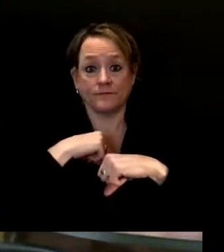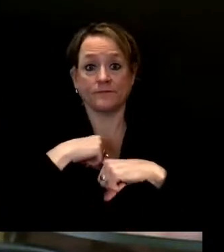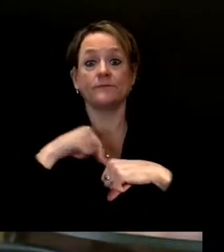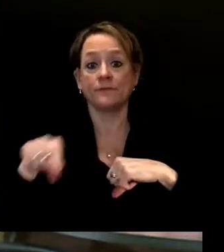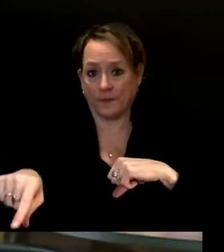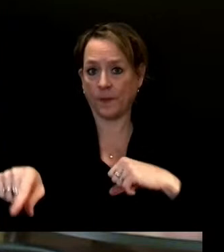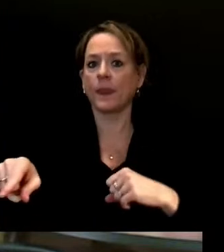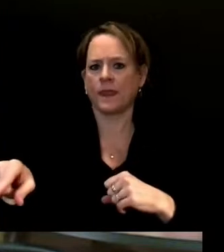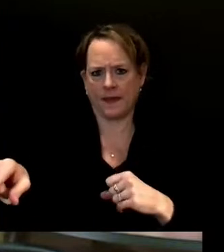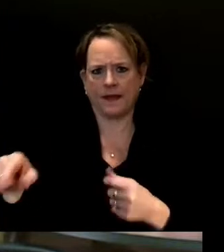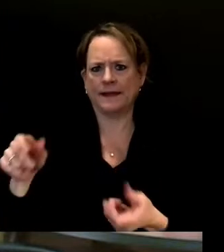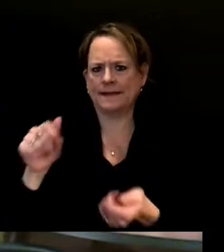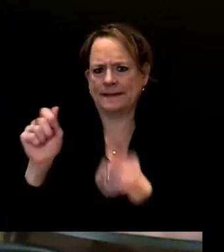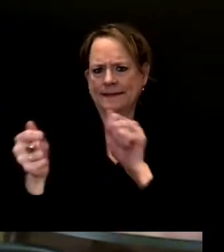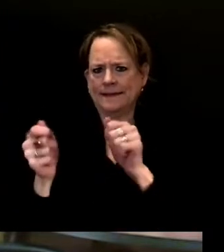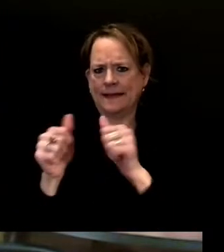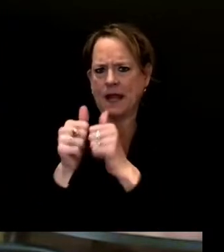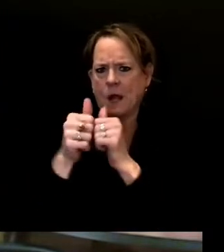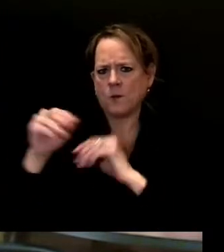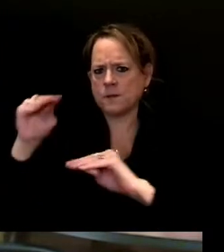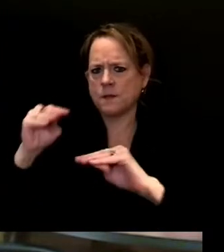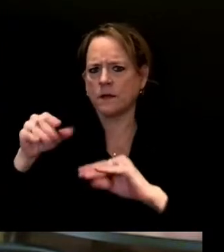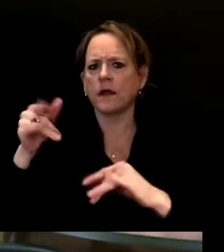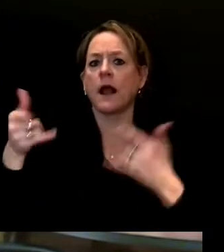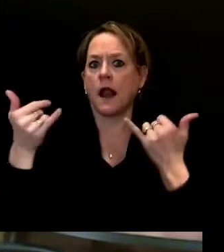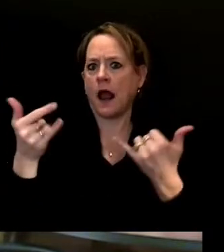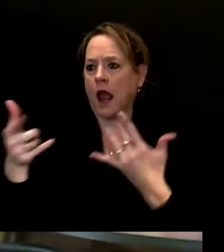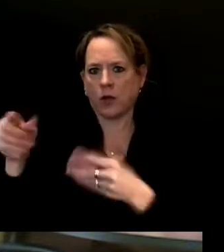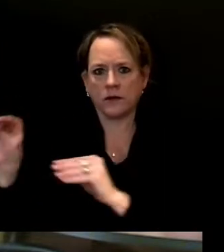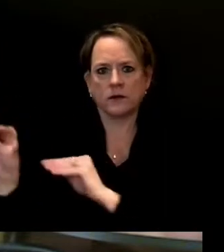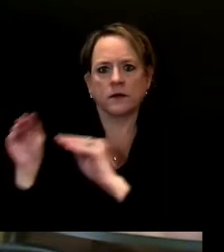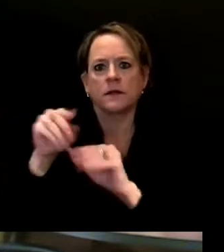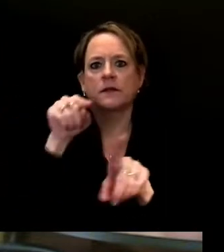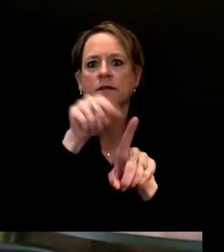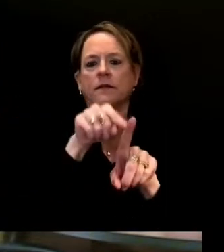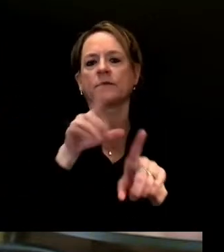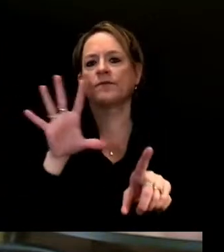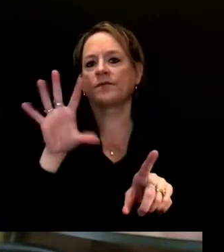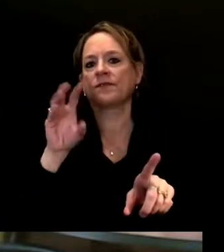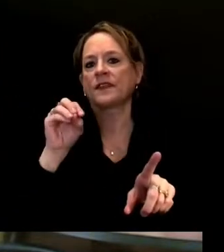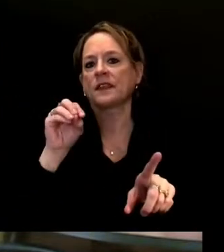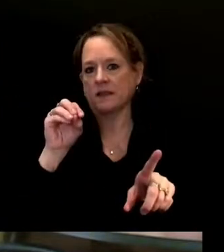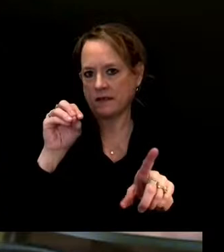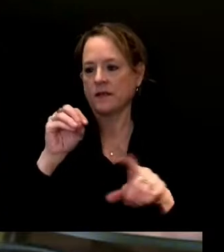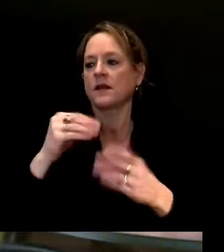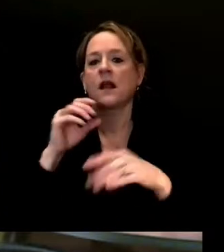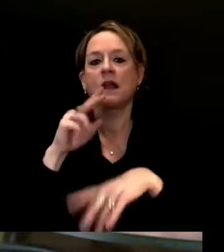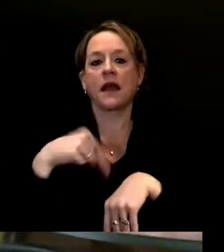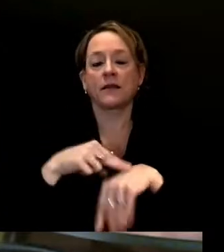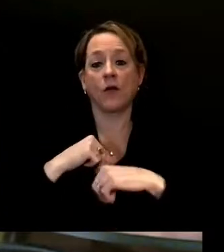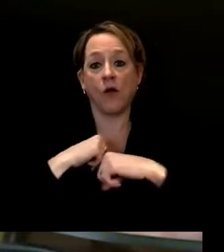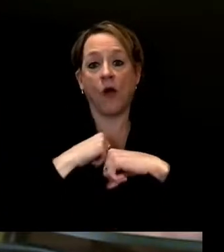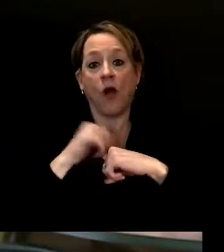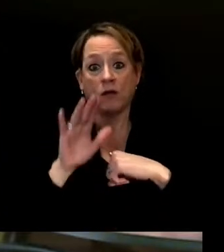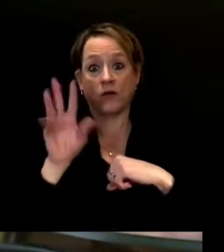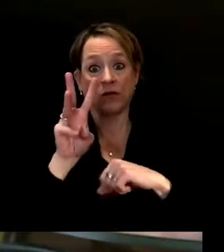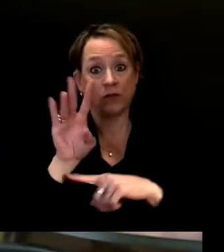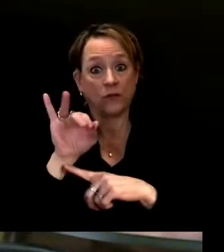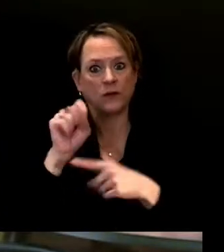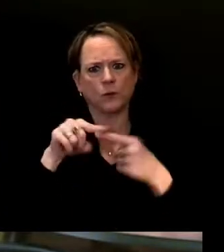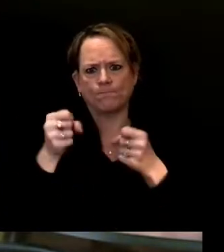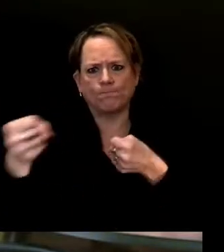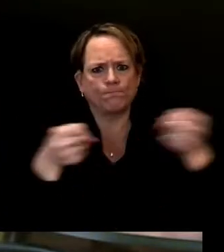approximately 50 Guard members at 6 skilled nursing facilities around the state. This effort is expected to free up